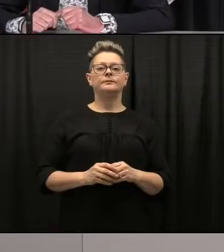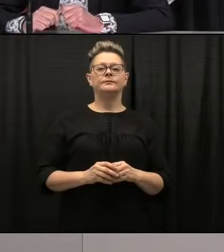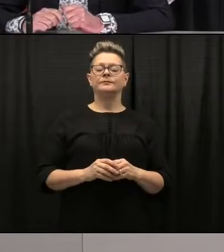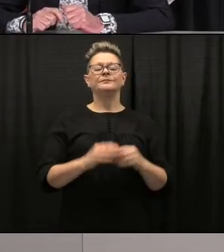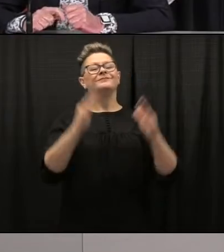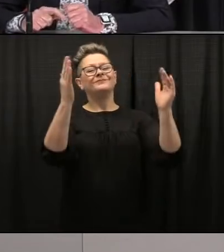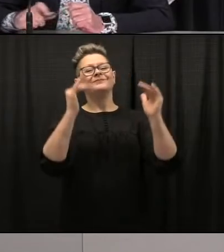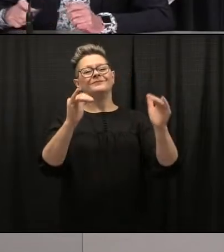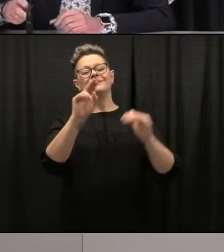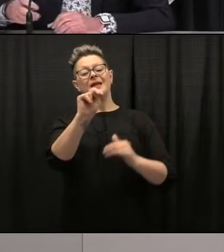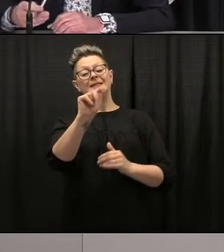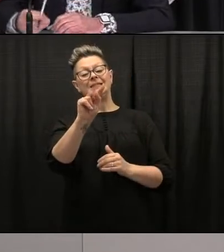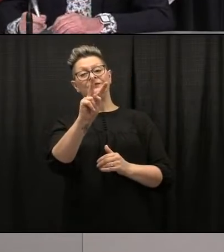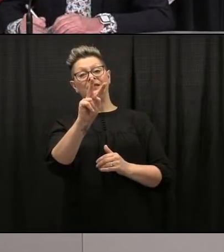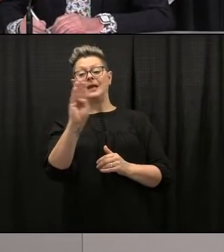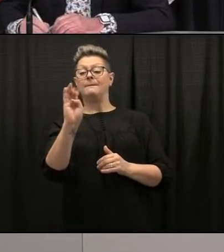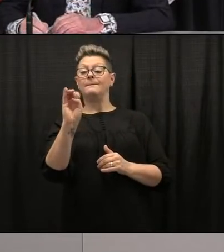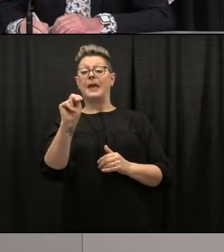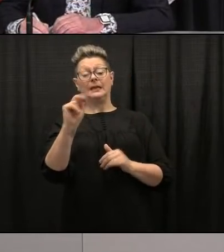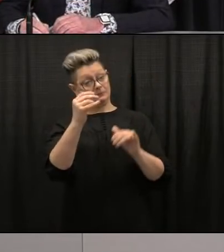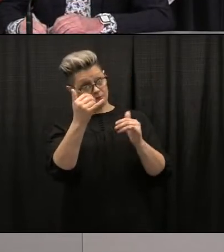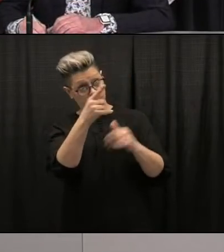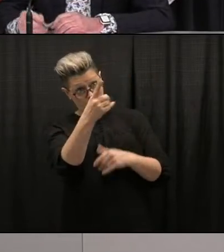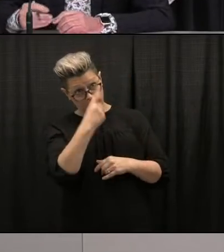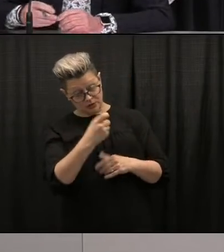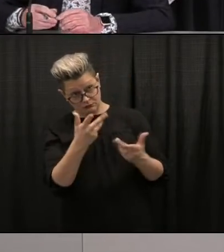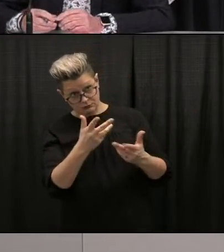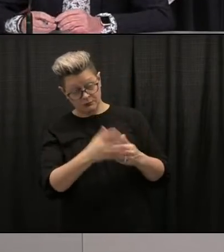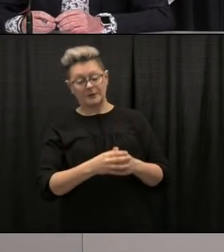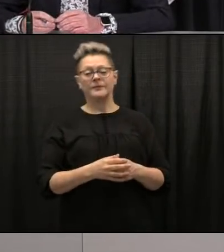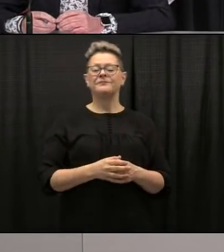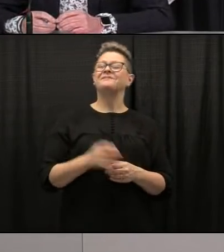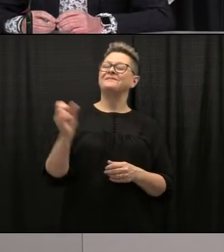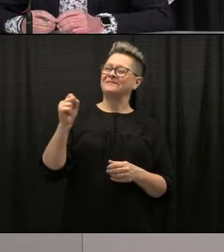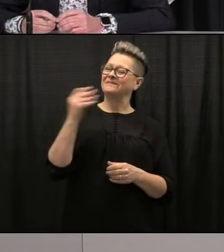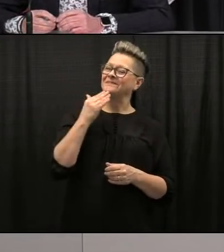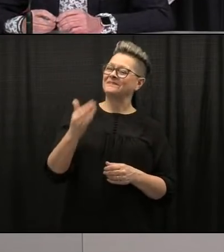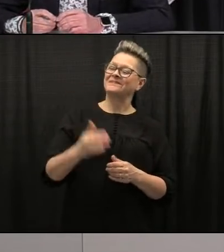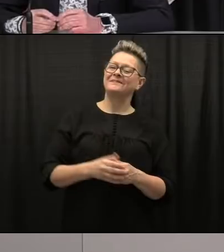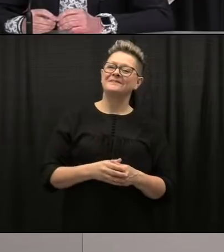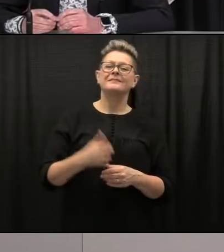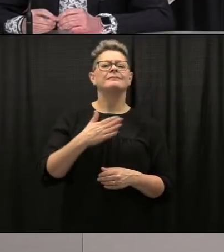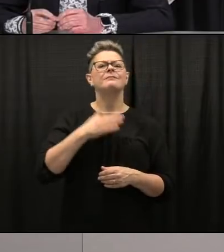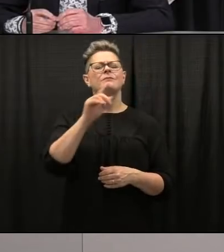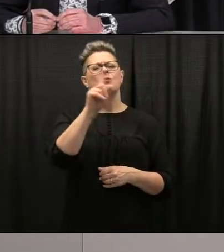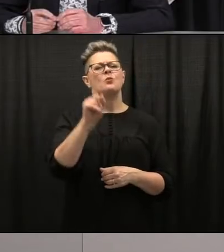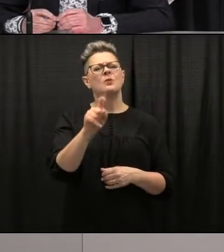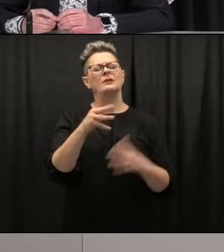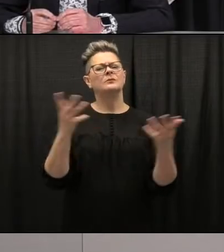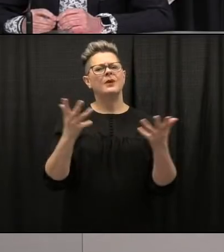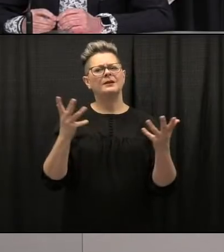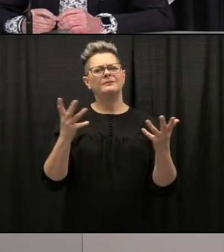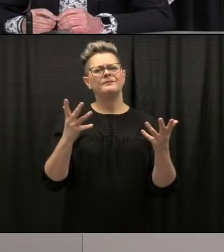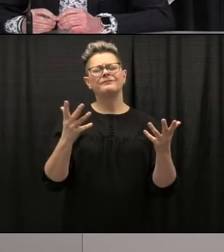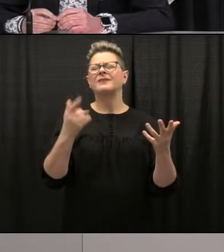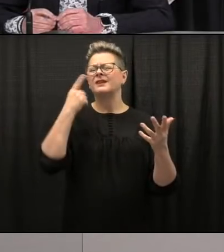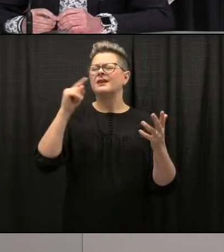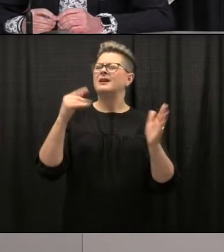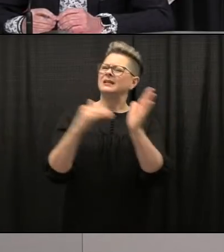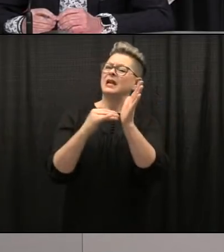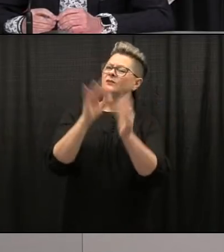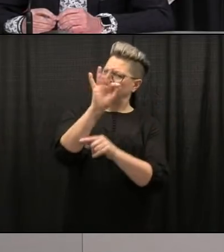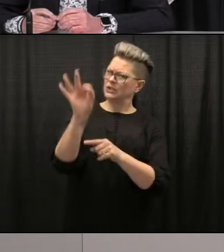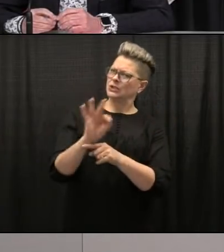Ben Cleary with NTV, do you have a final question? I do, thank you. My question is that, I guess for Dr.